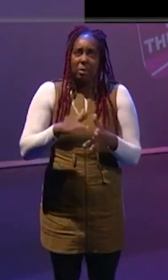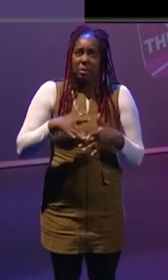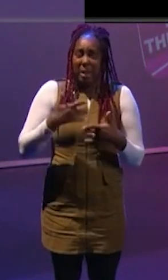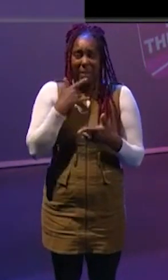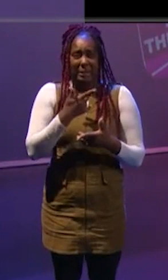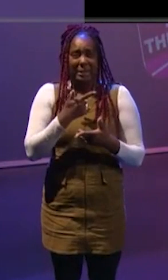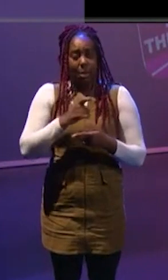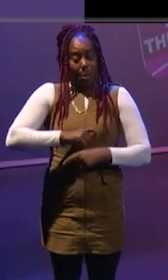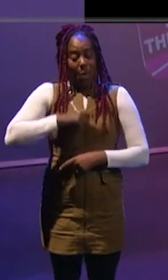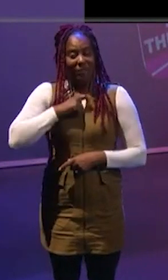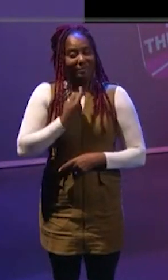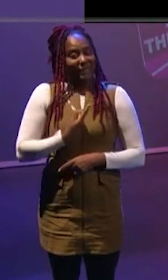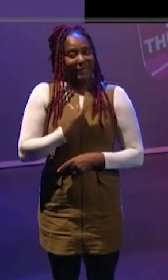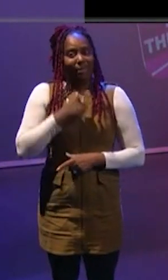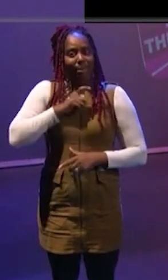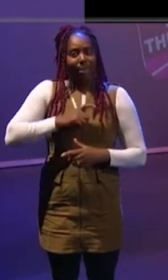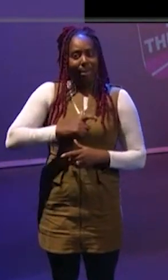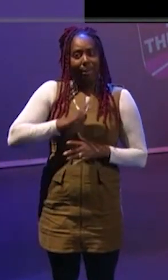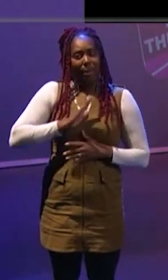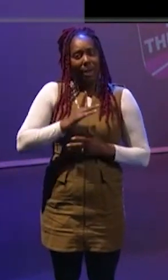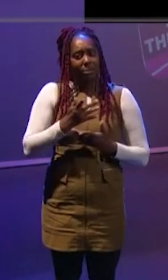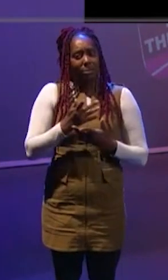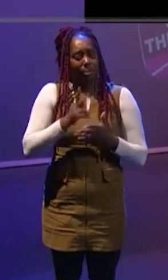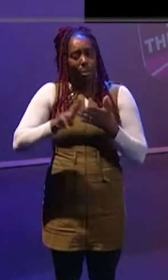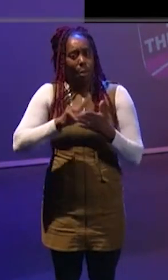sometimes. Mm. And particularly with this job,